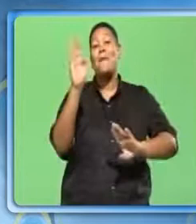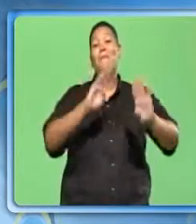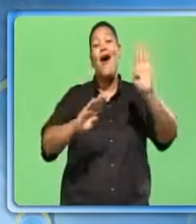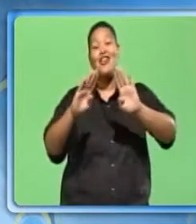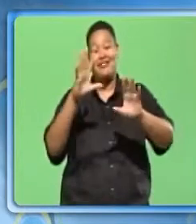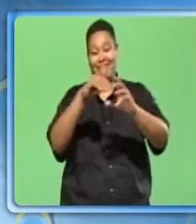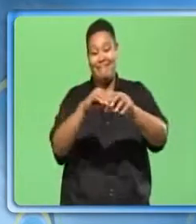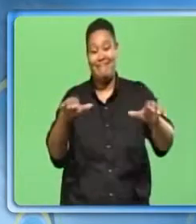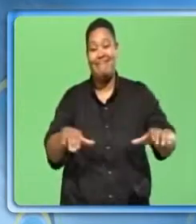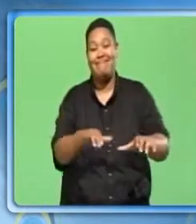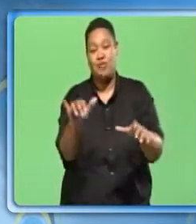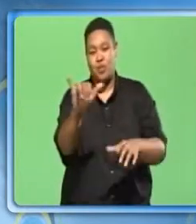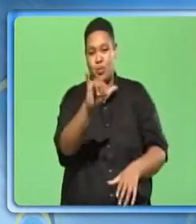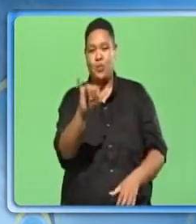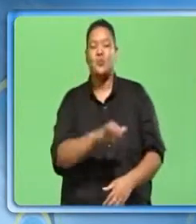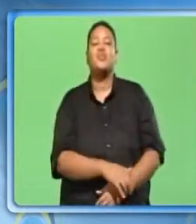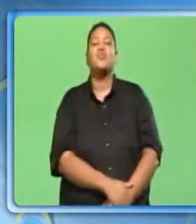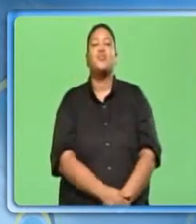too.